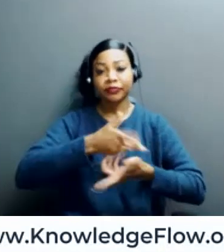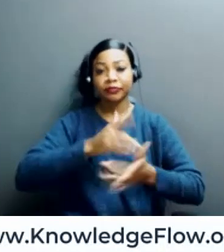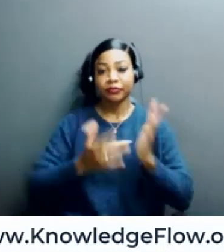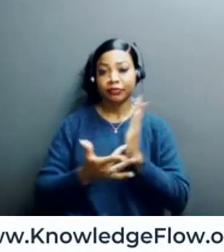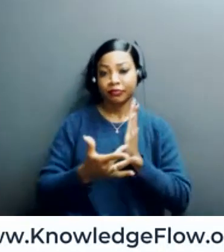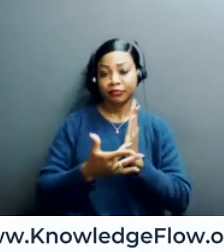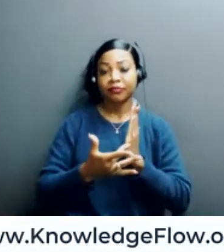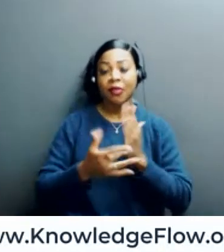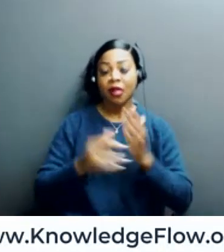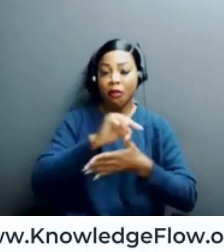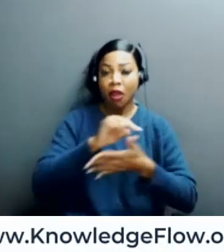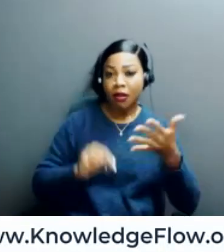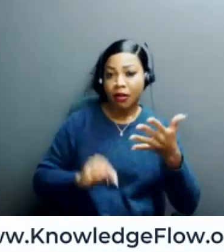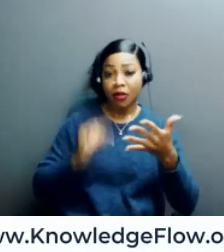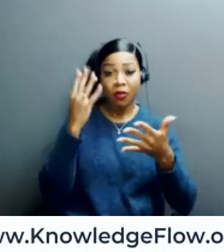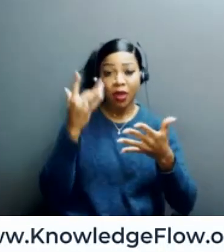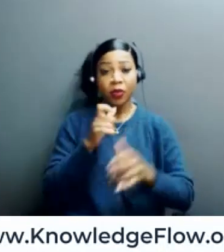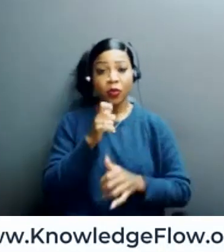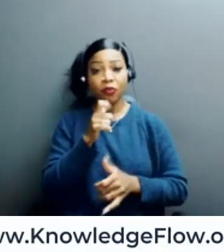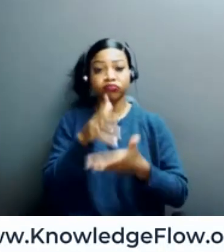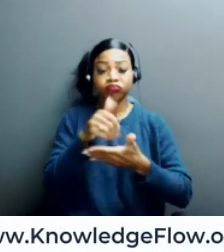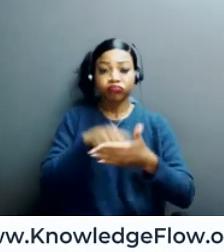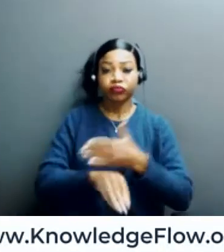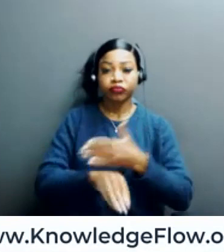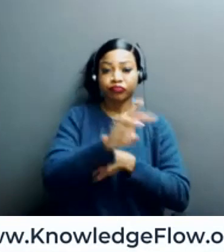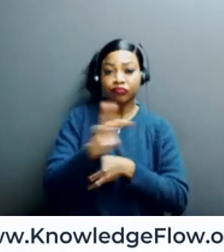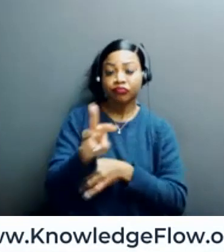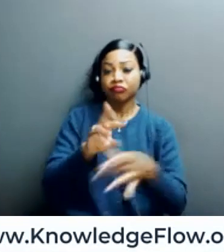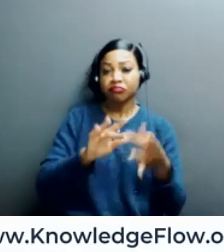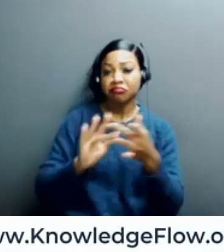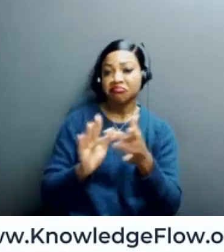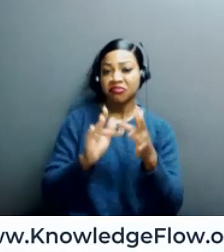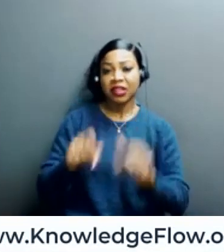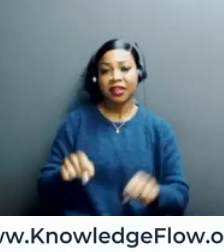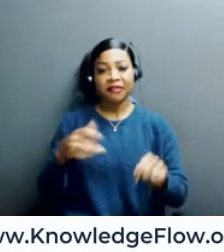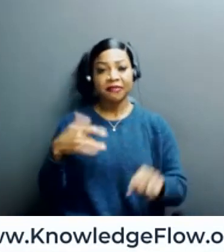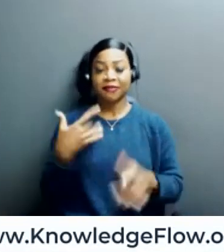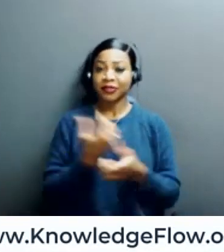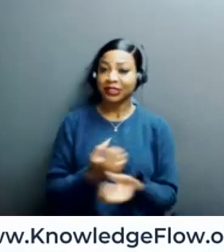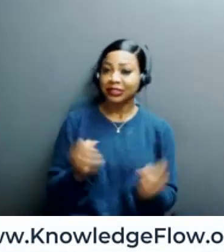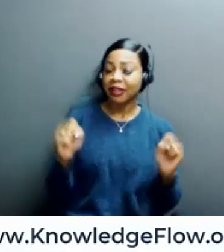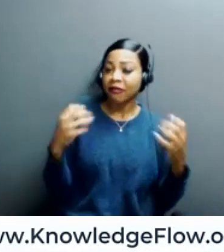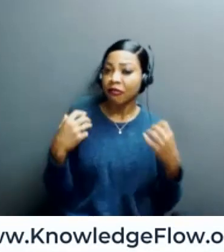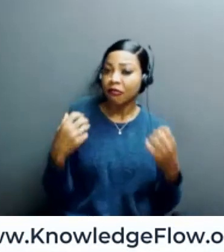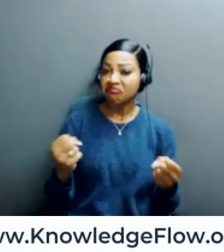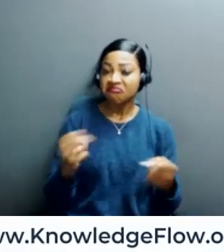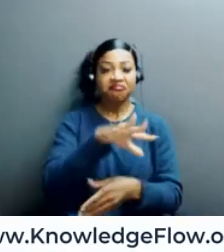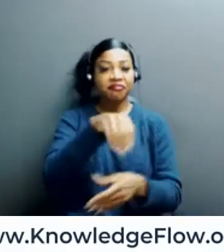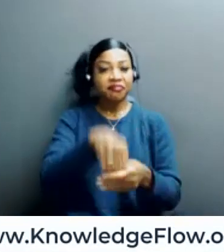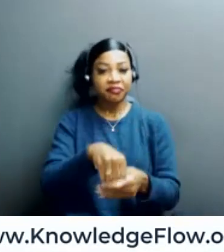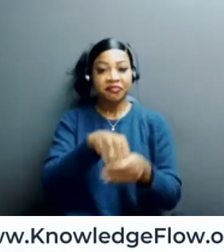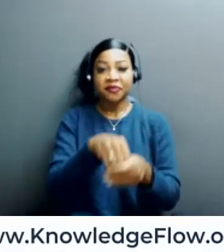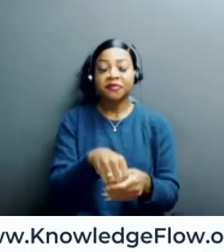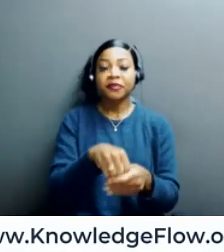and all of this so that folks who are online can feel confident uh and also safe to actively participate